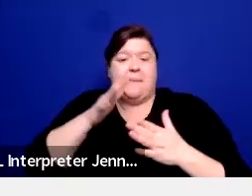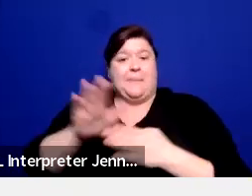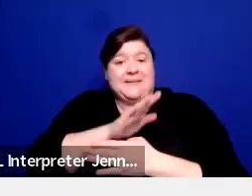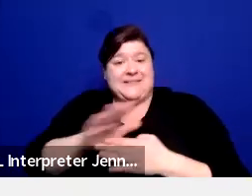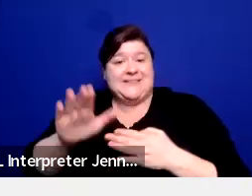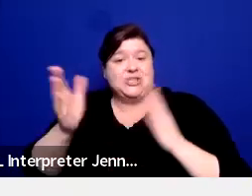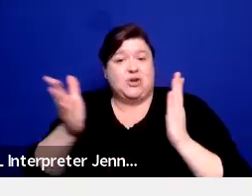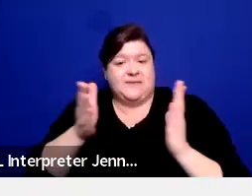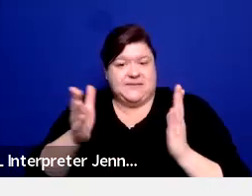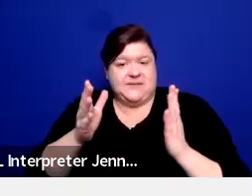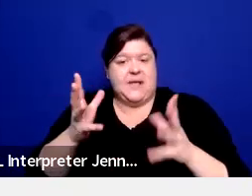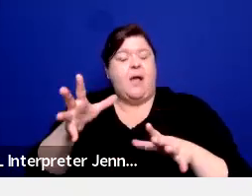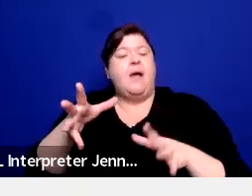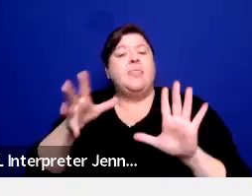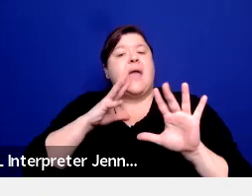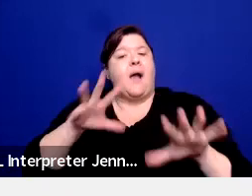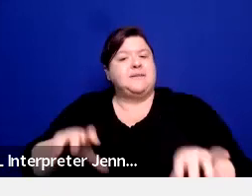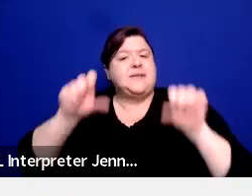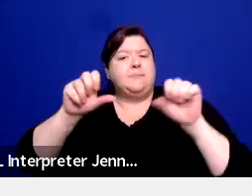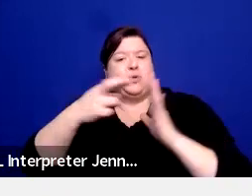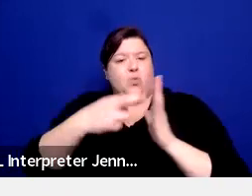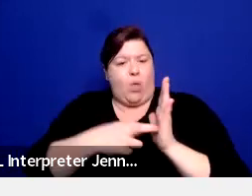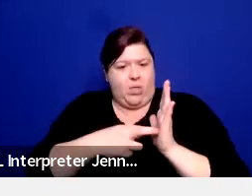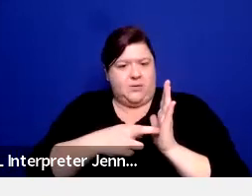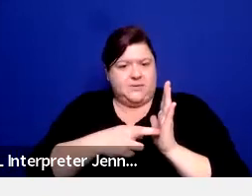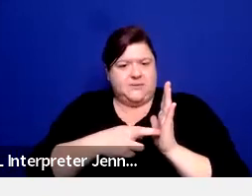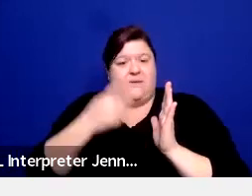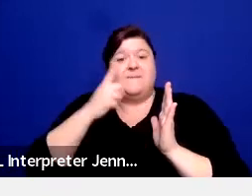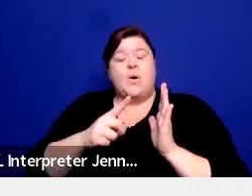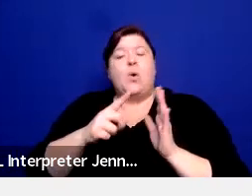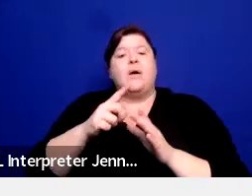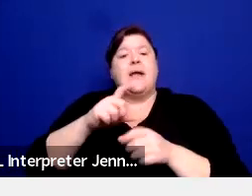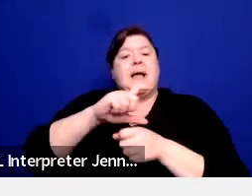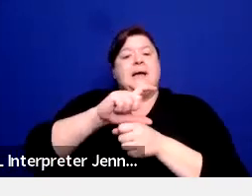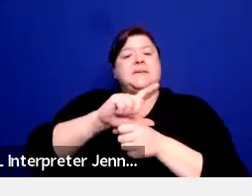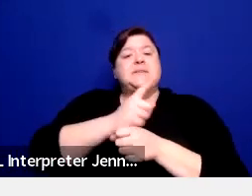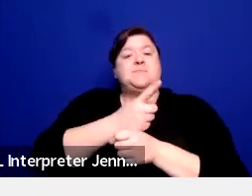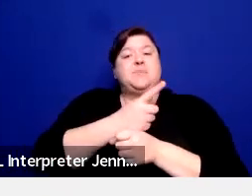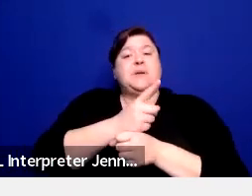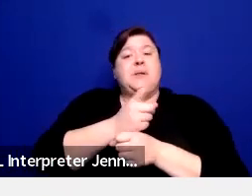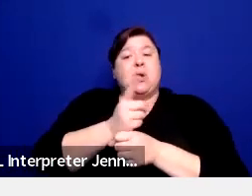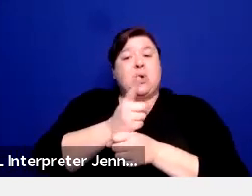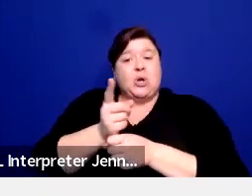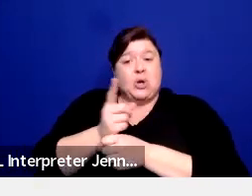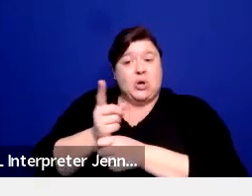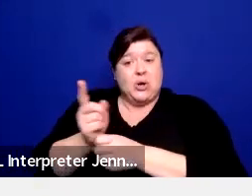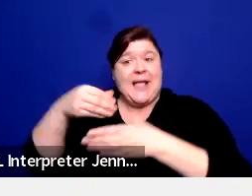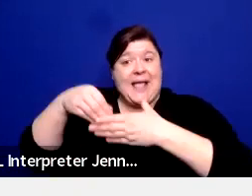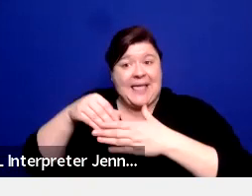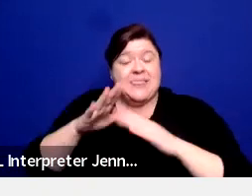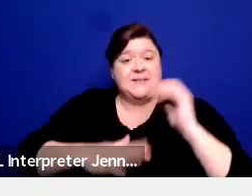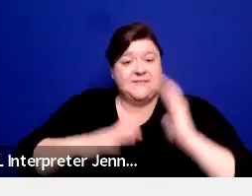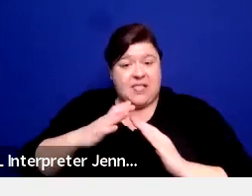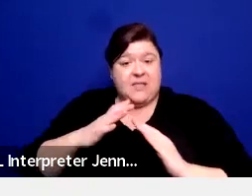and certified family providers to install an automatic sprinkler system in their facility, or work with their